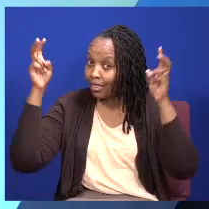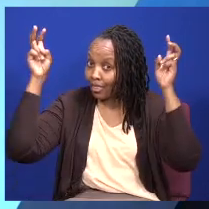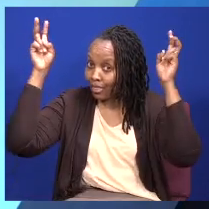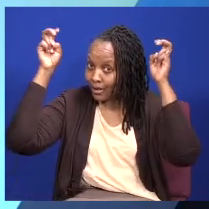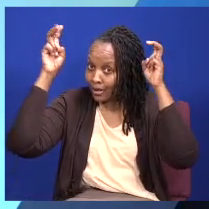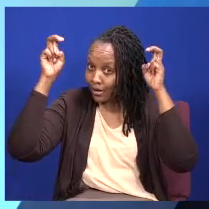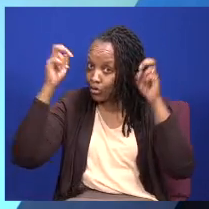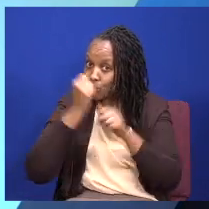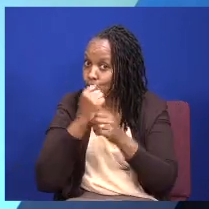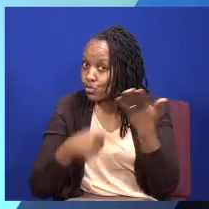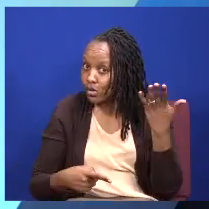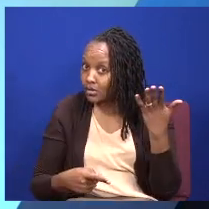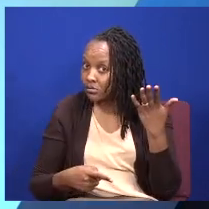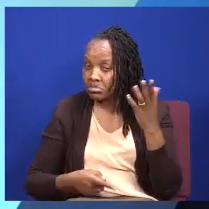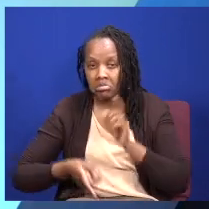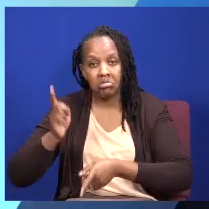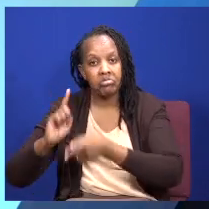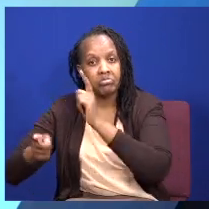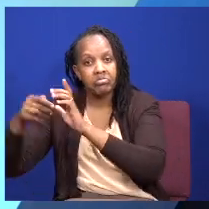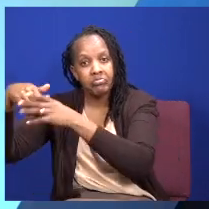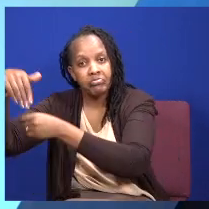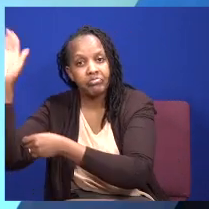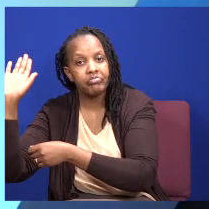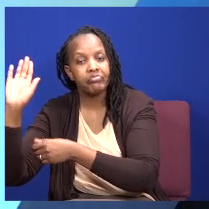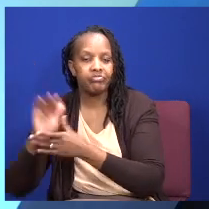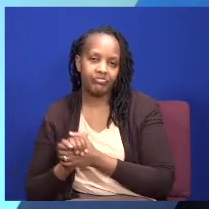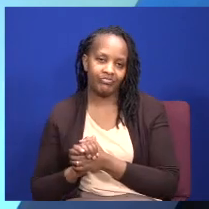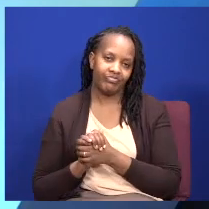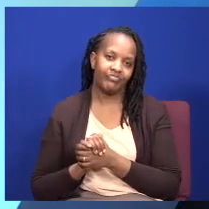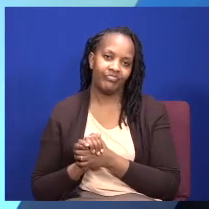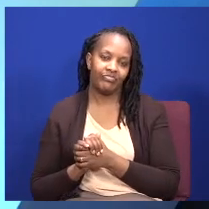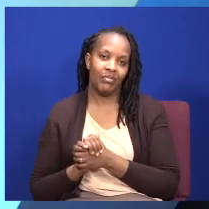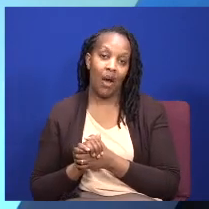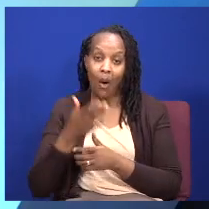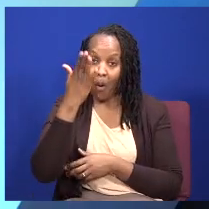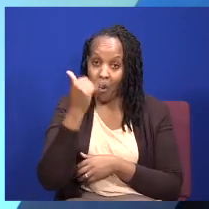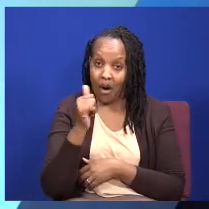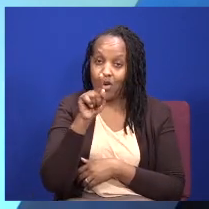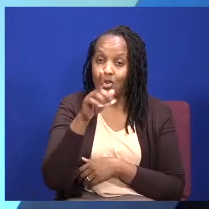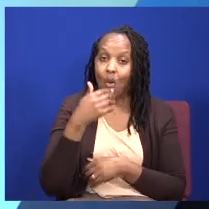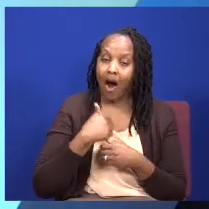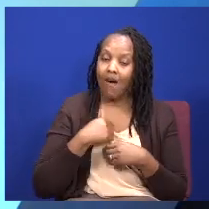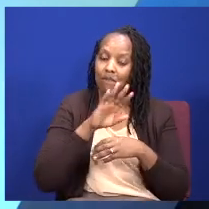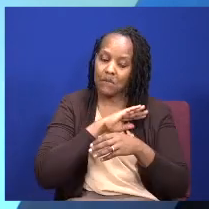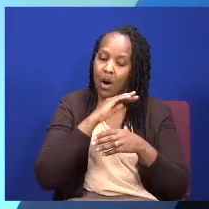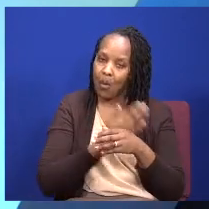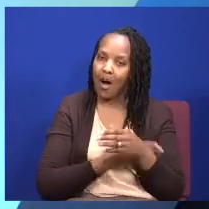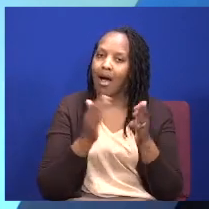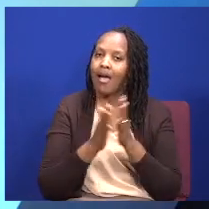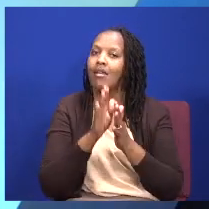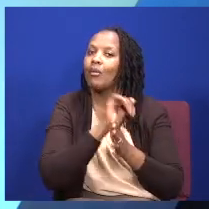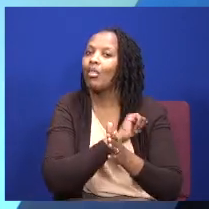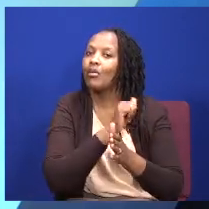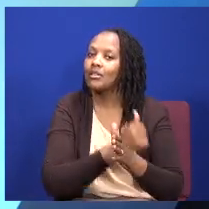choice. He has to flee. He has to run away because you have the power and authority that you have in